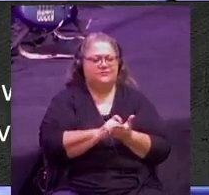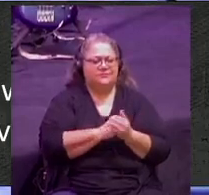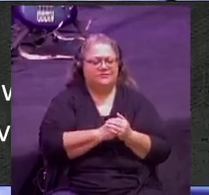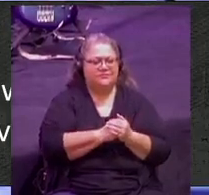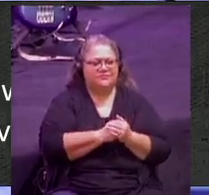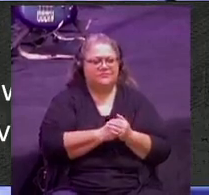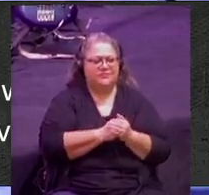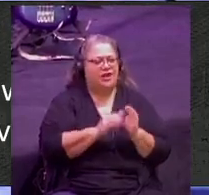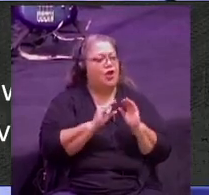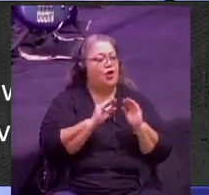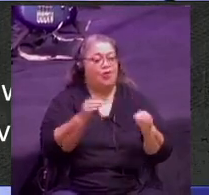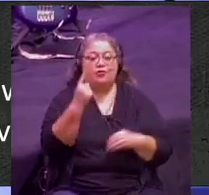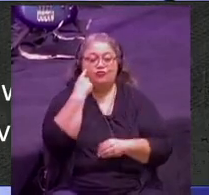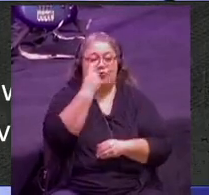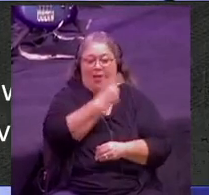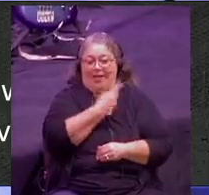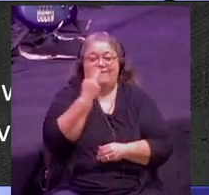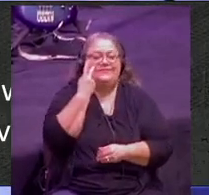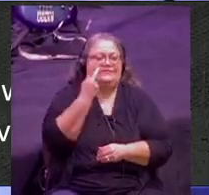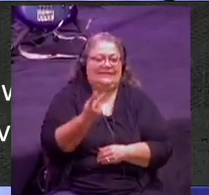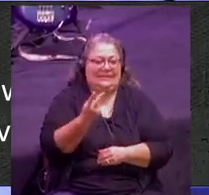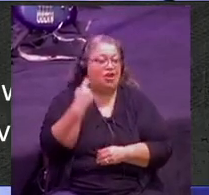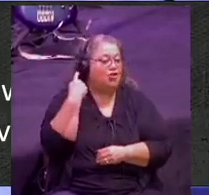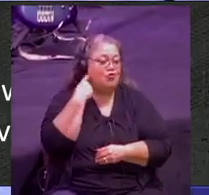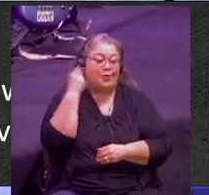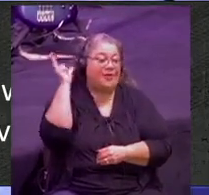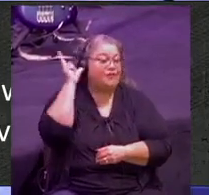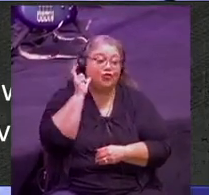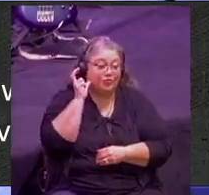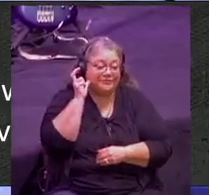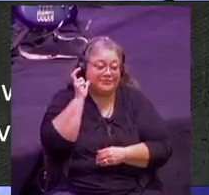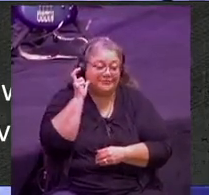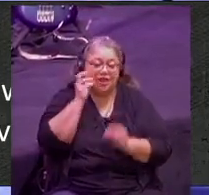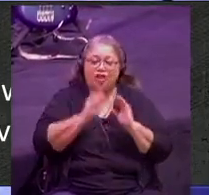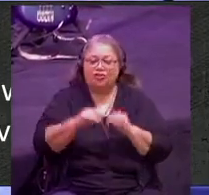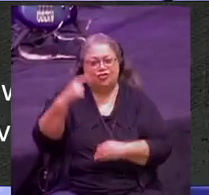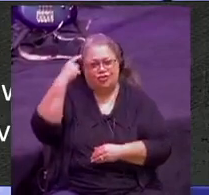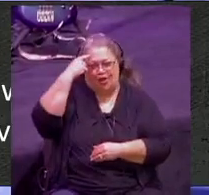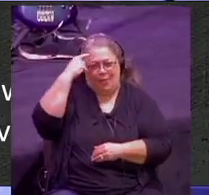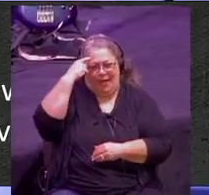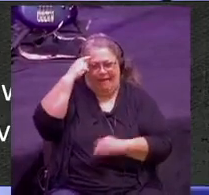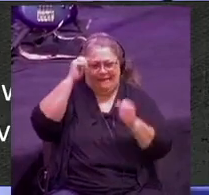has seen, no ear has heard, and no human mind